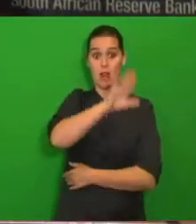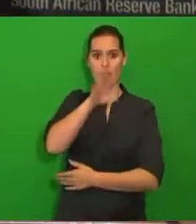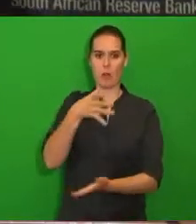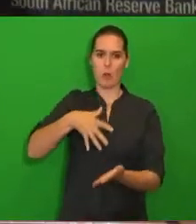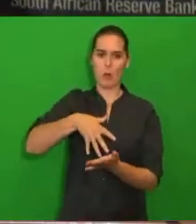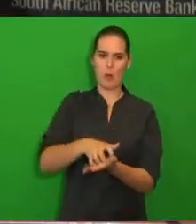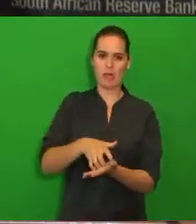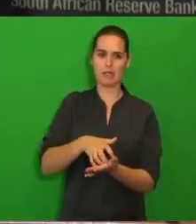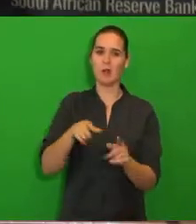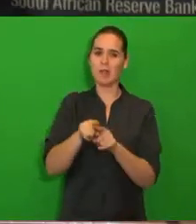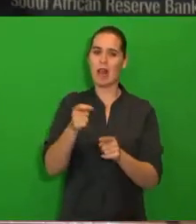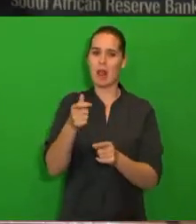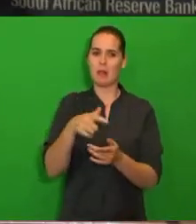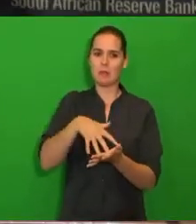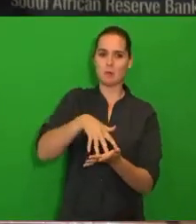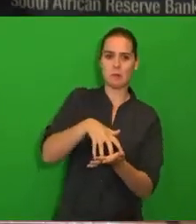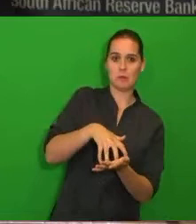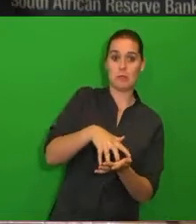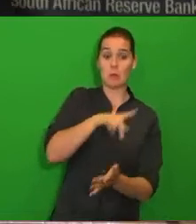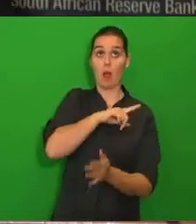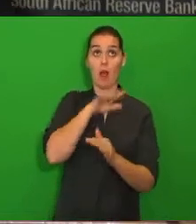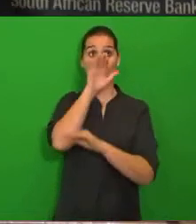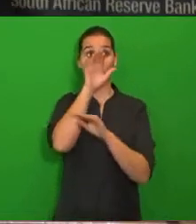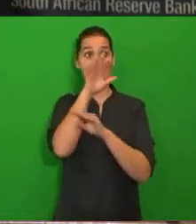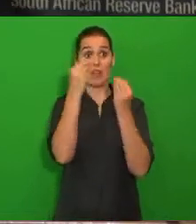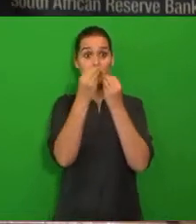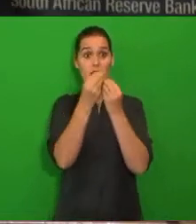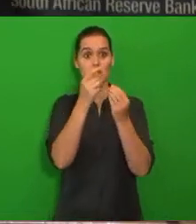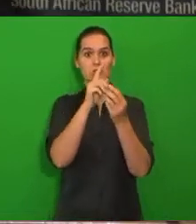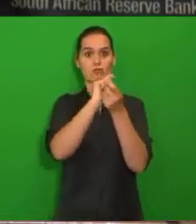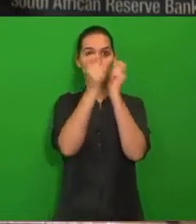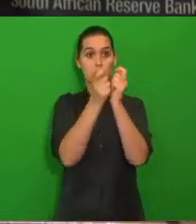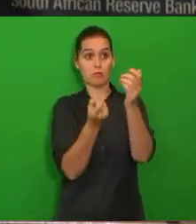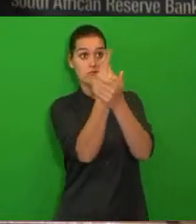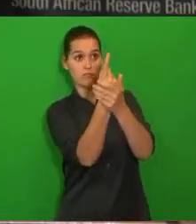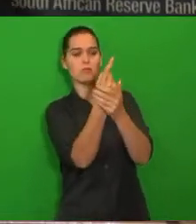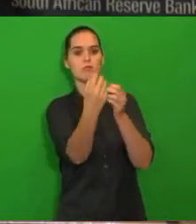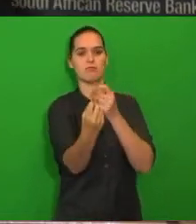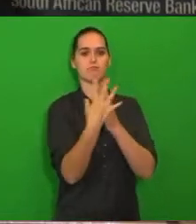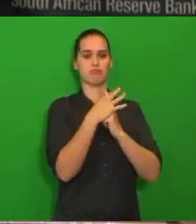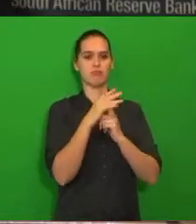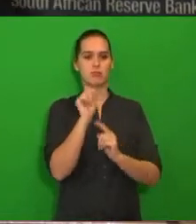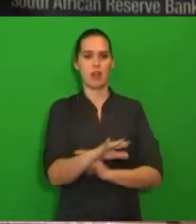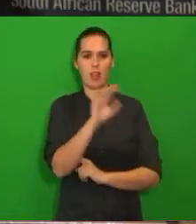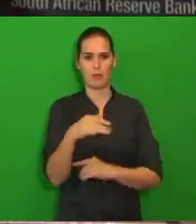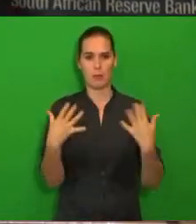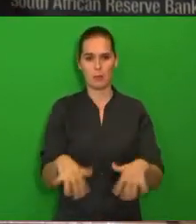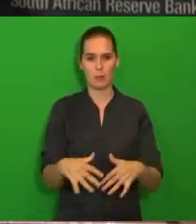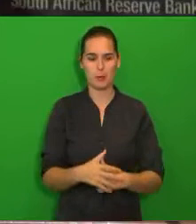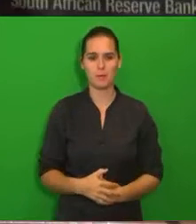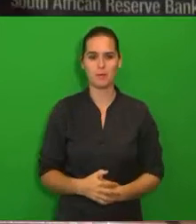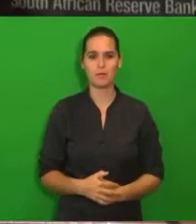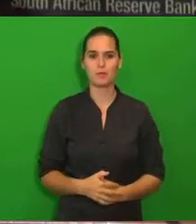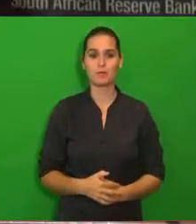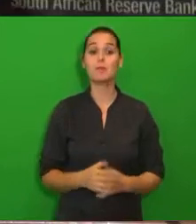to idiosyncratic shocks and poor sectoral performance. While growth in the fourth quarter